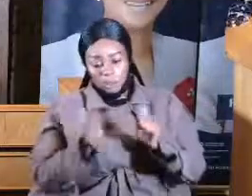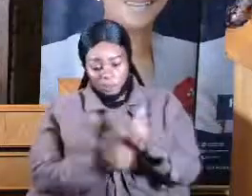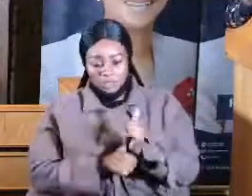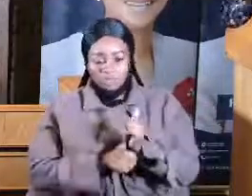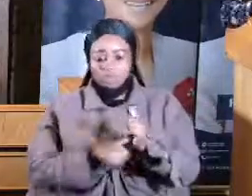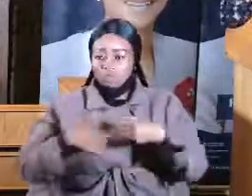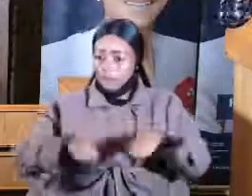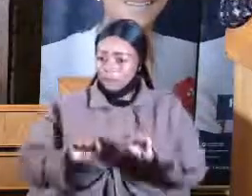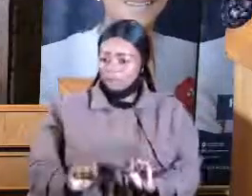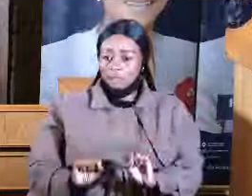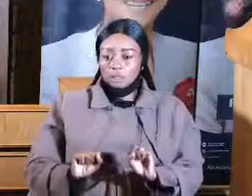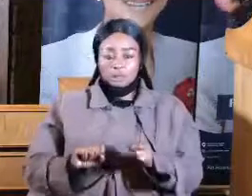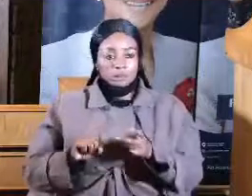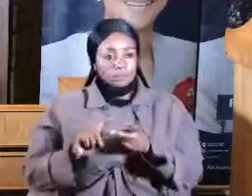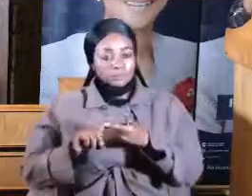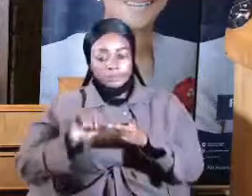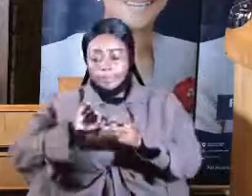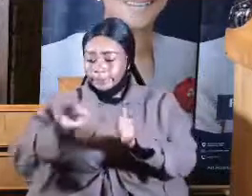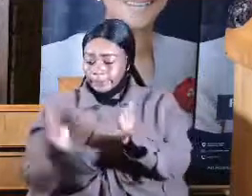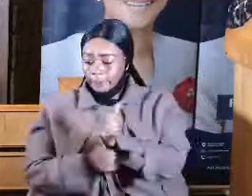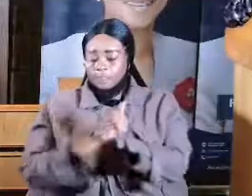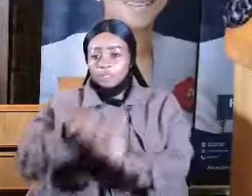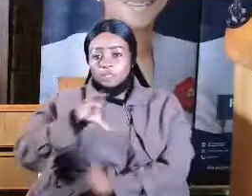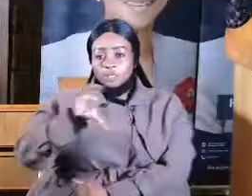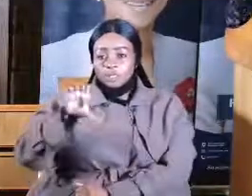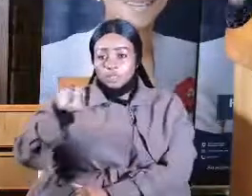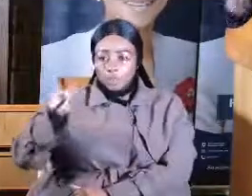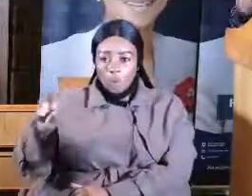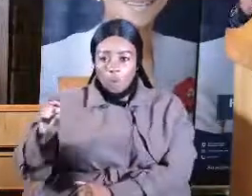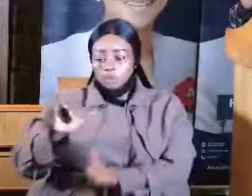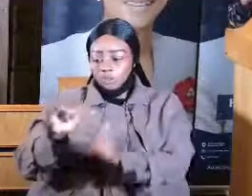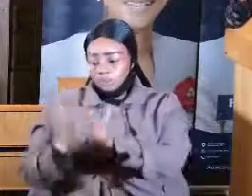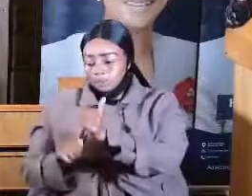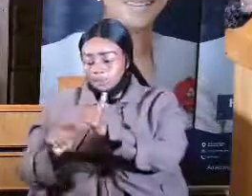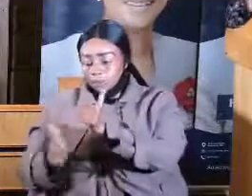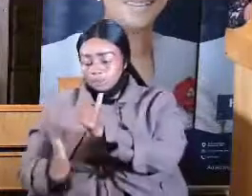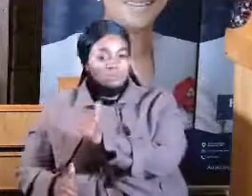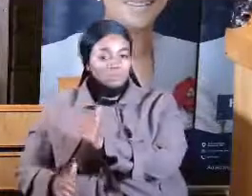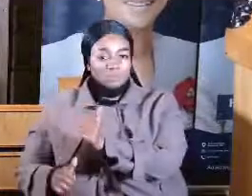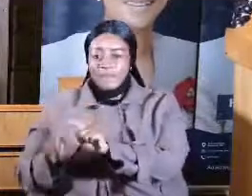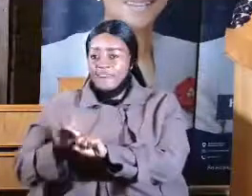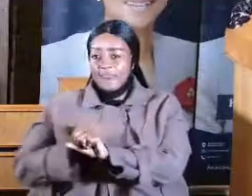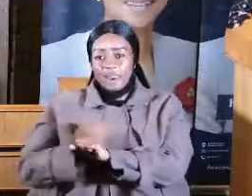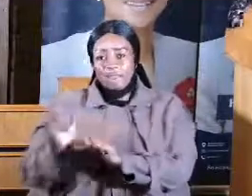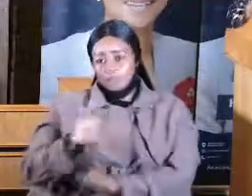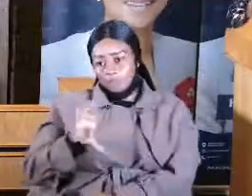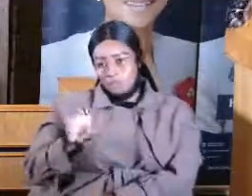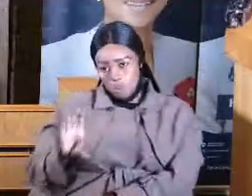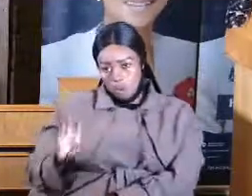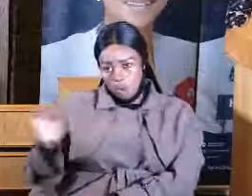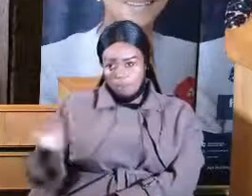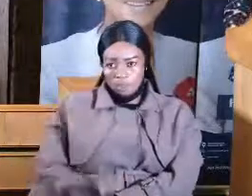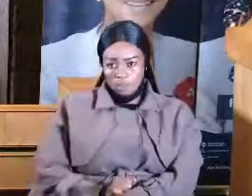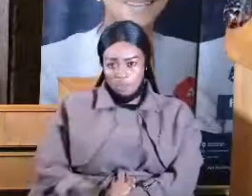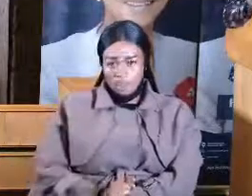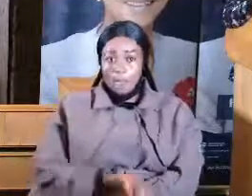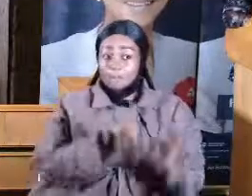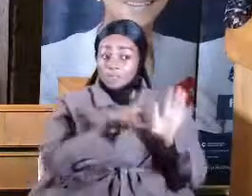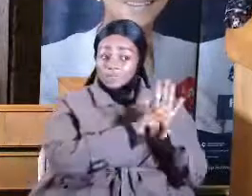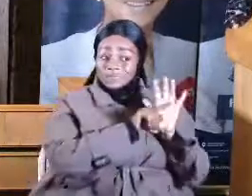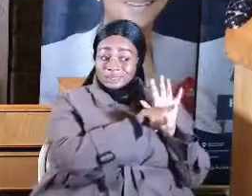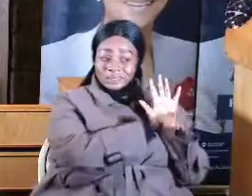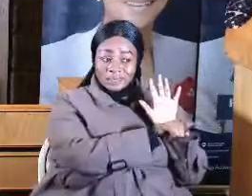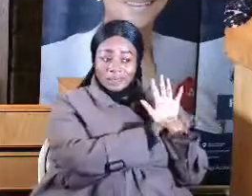chairpersons, they become the deputy CEOs, they become the COOs, they don't become the CEOs. Those positions, and the